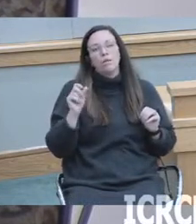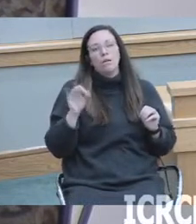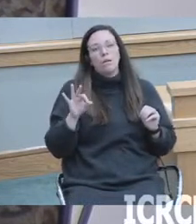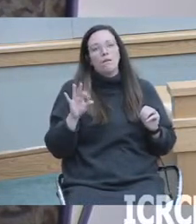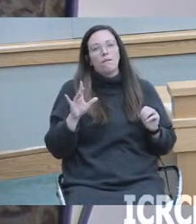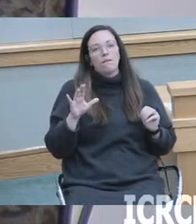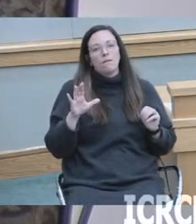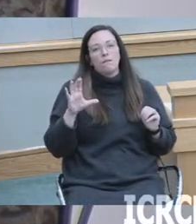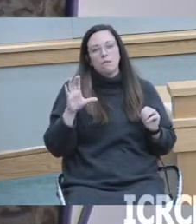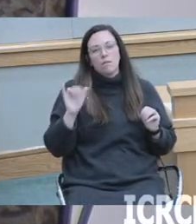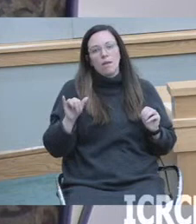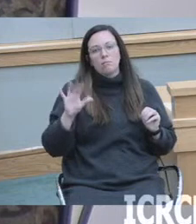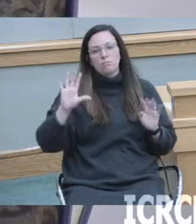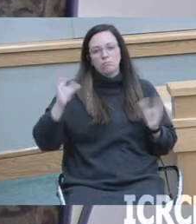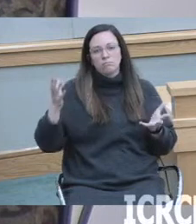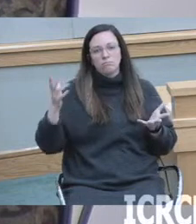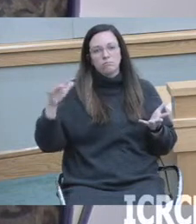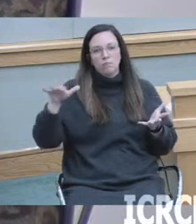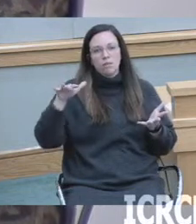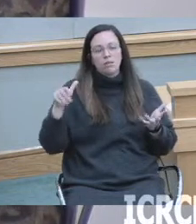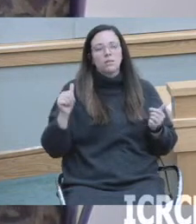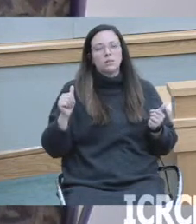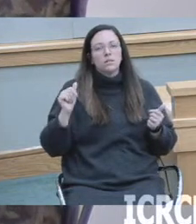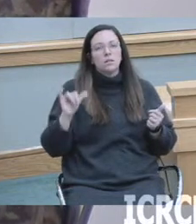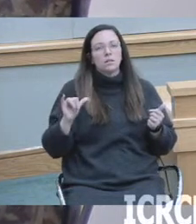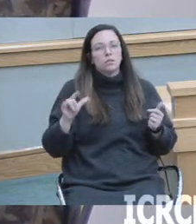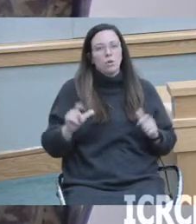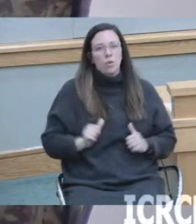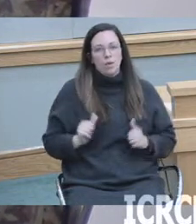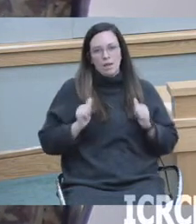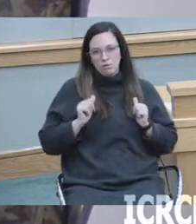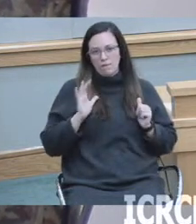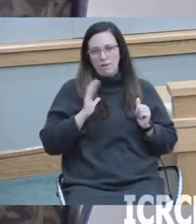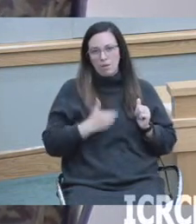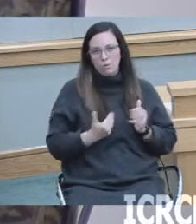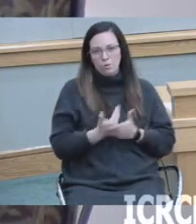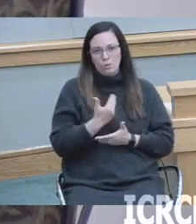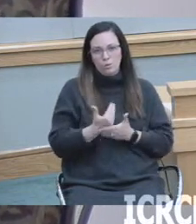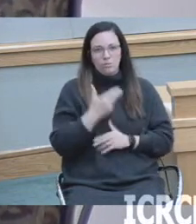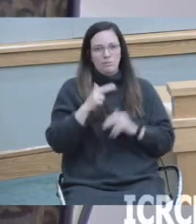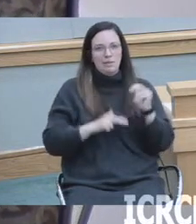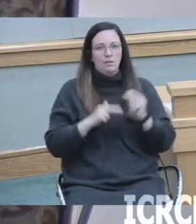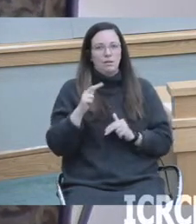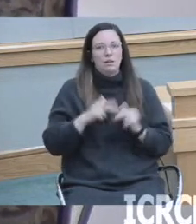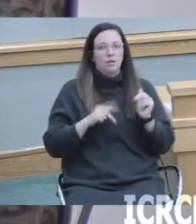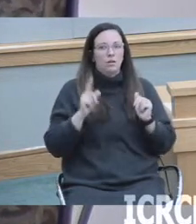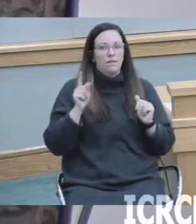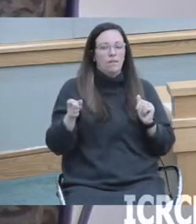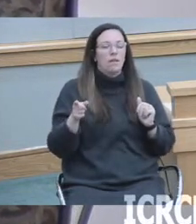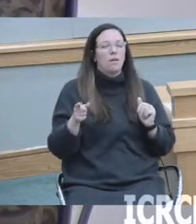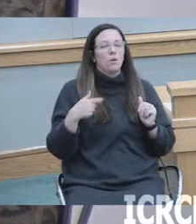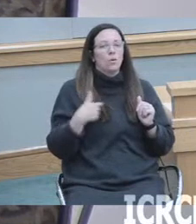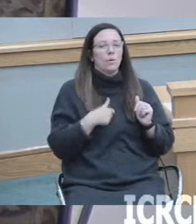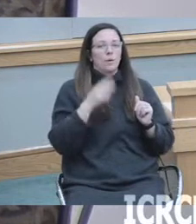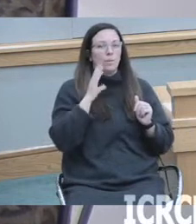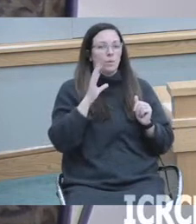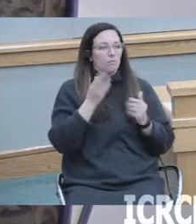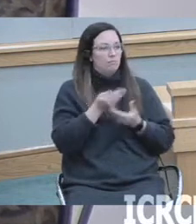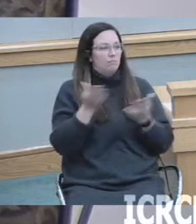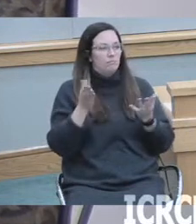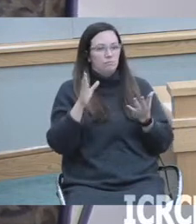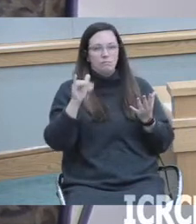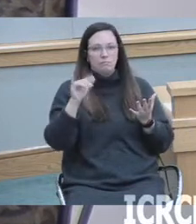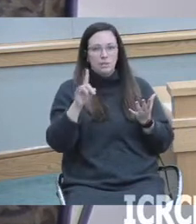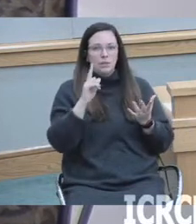the complex. That's the location of our new building over there, which is, we're going to go out to bids pretty quick on